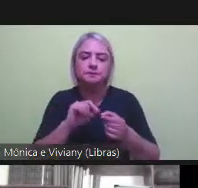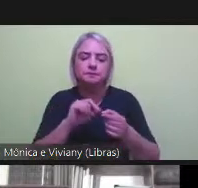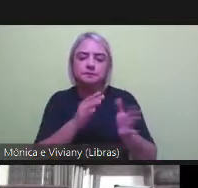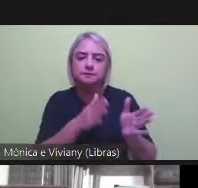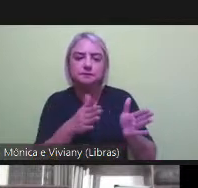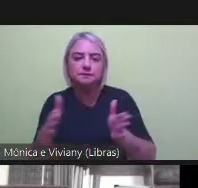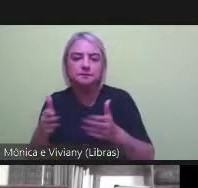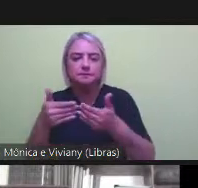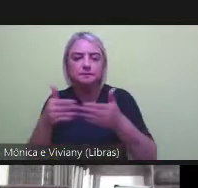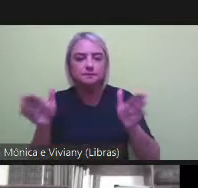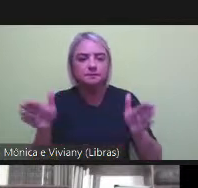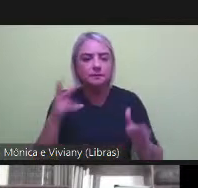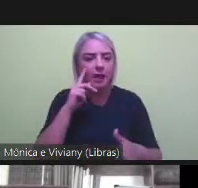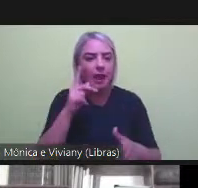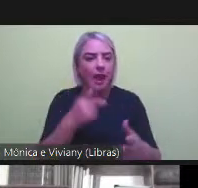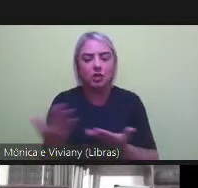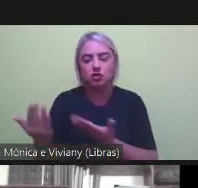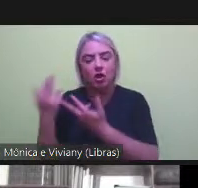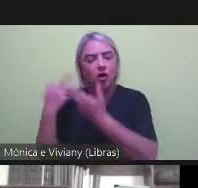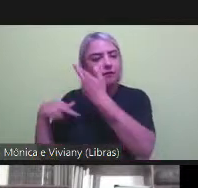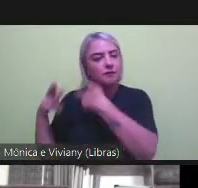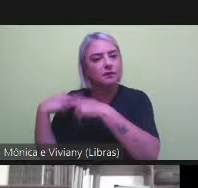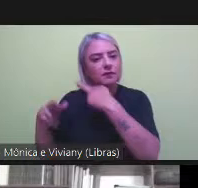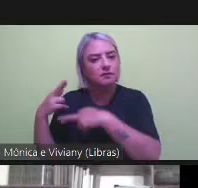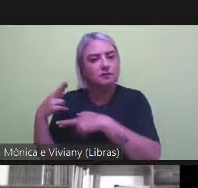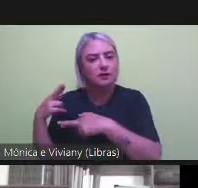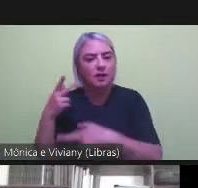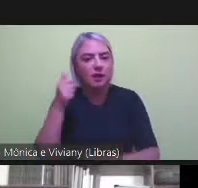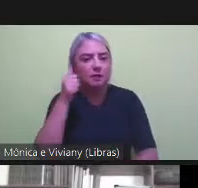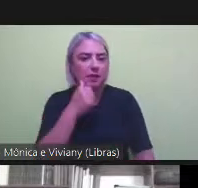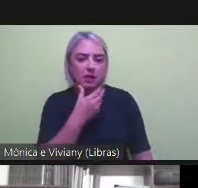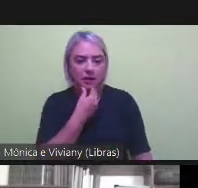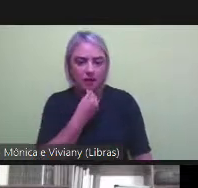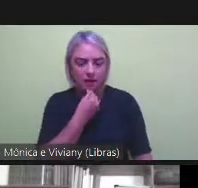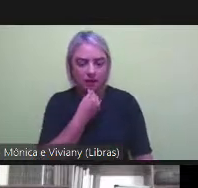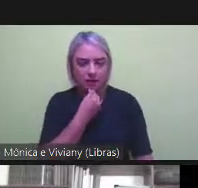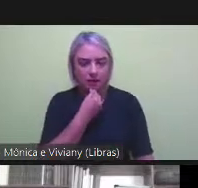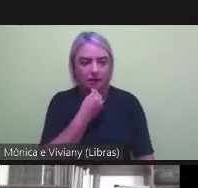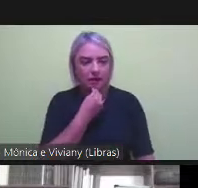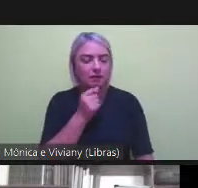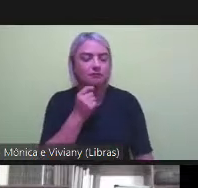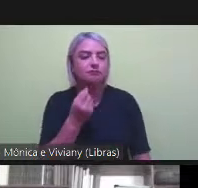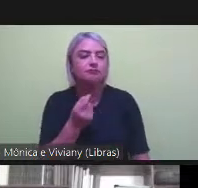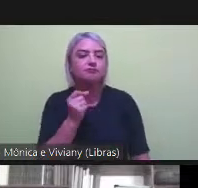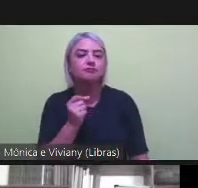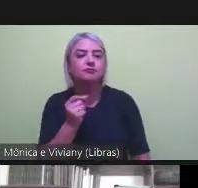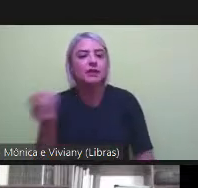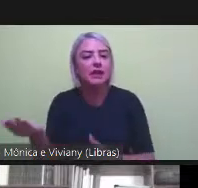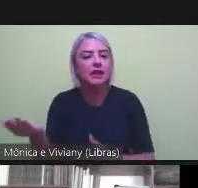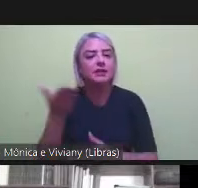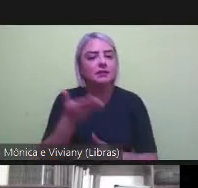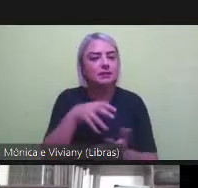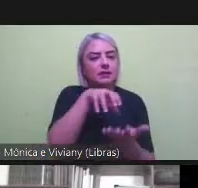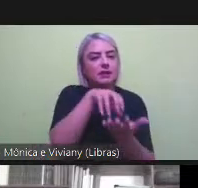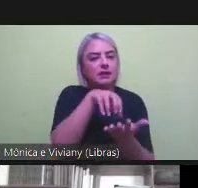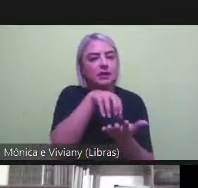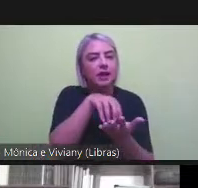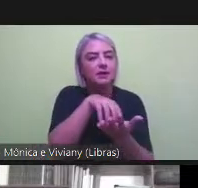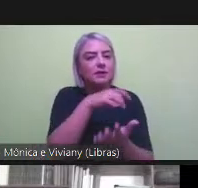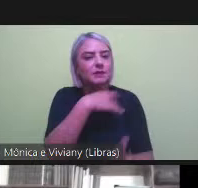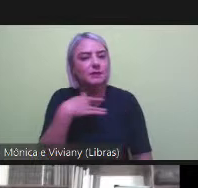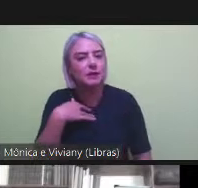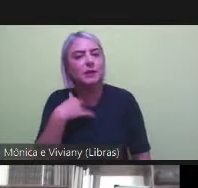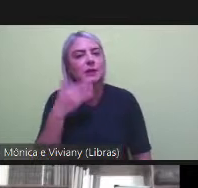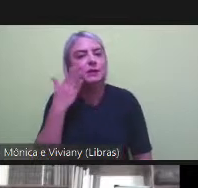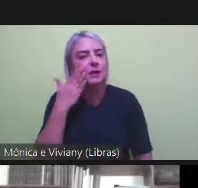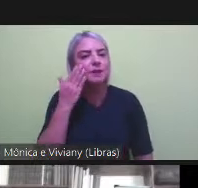had these visits of these teenagers for boys and girls in a way that could go there and to know what